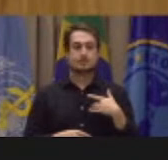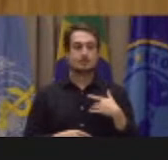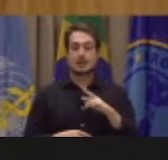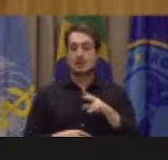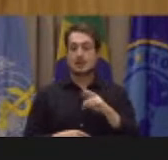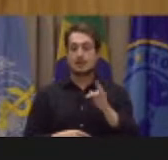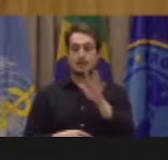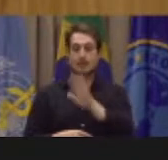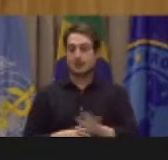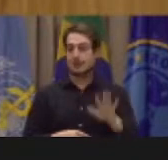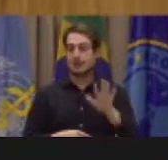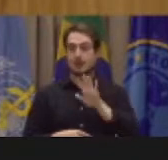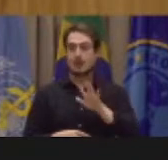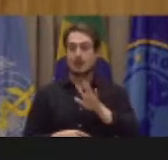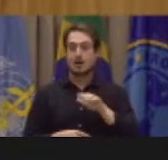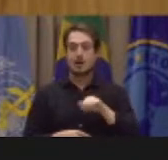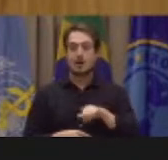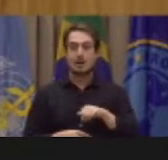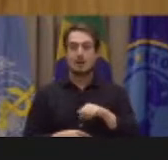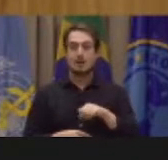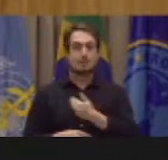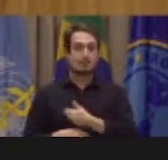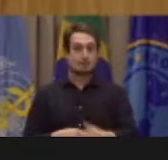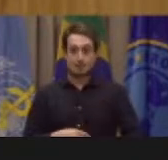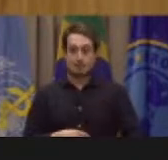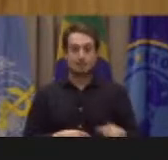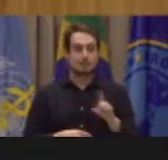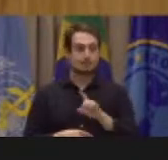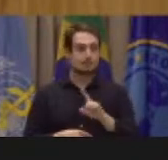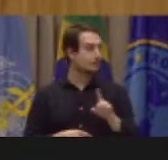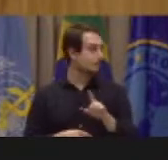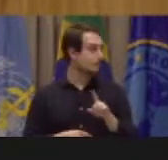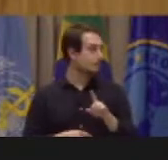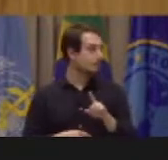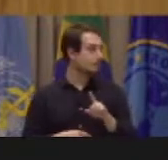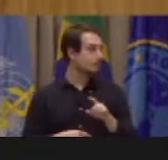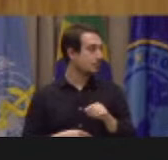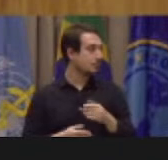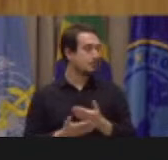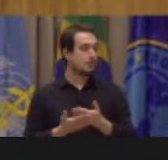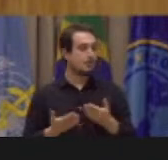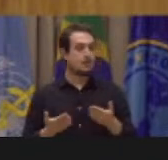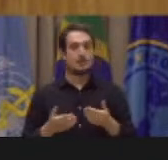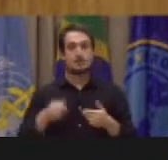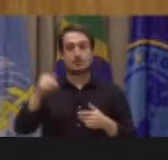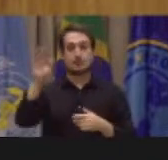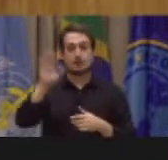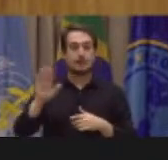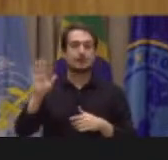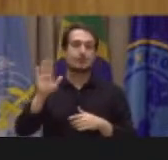It's not just, it's very important for federal